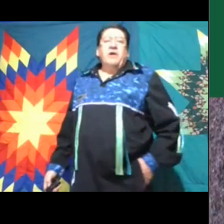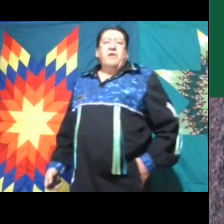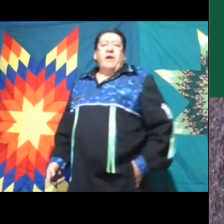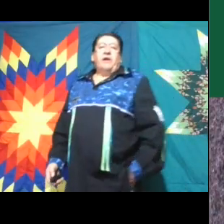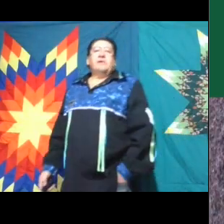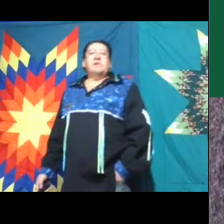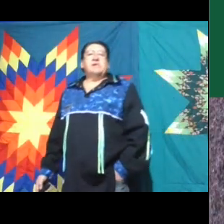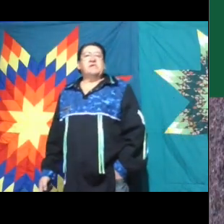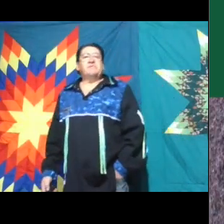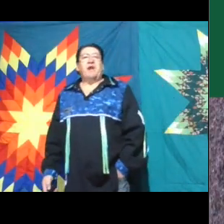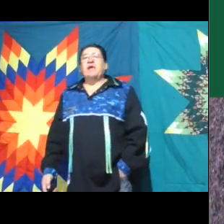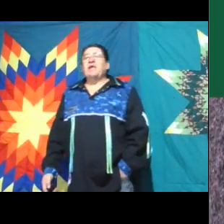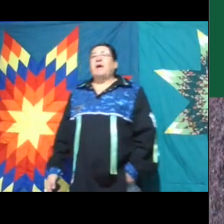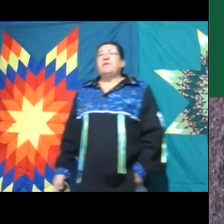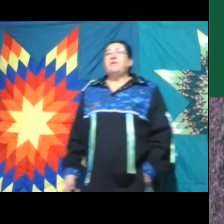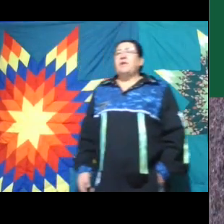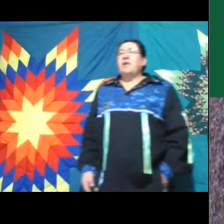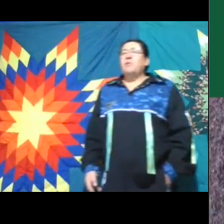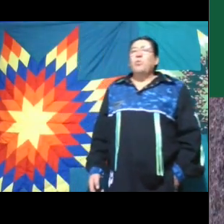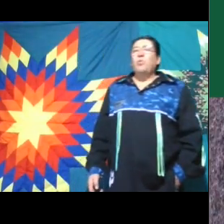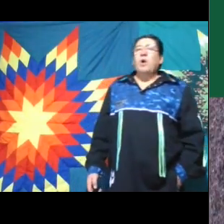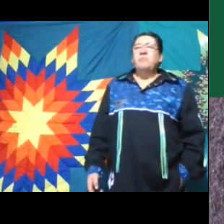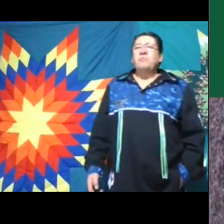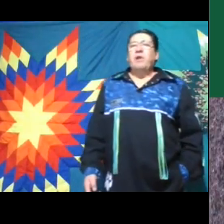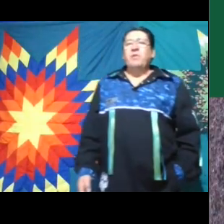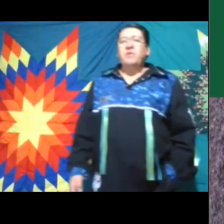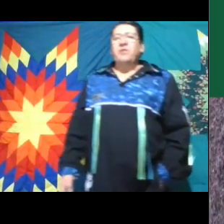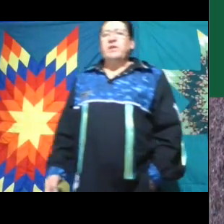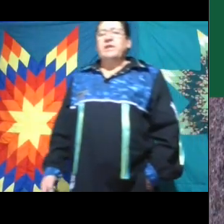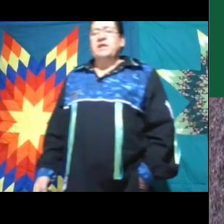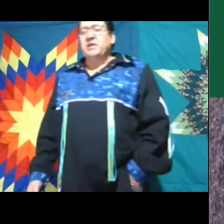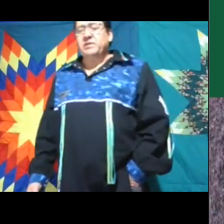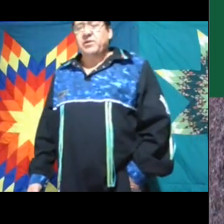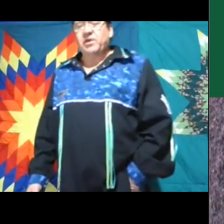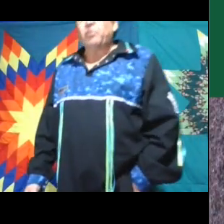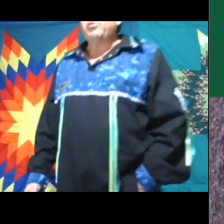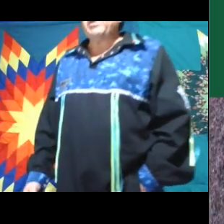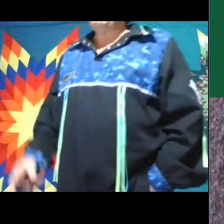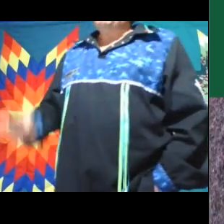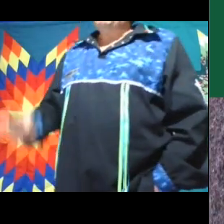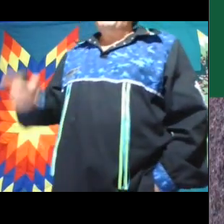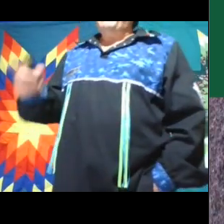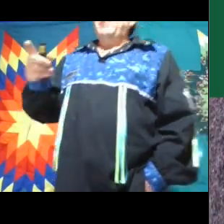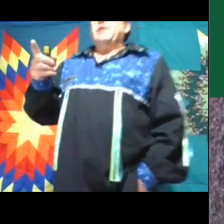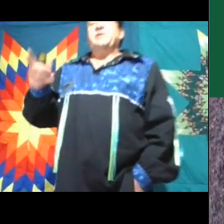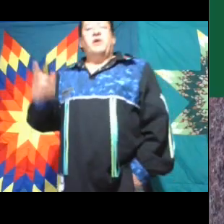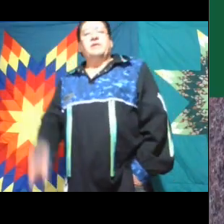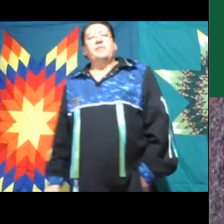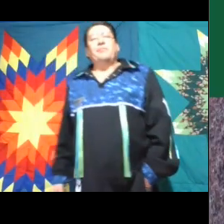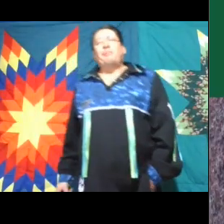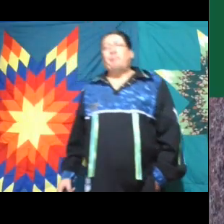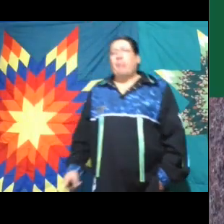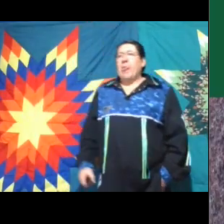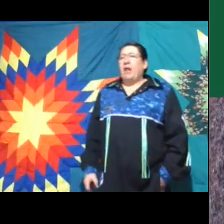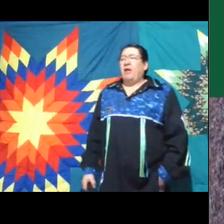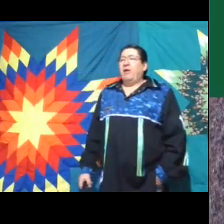What are they? And I could tell you the number one barrier to Indigenous recruitment is trust.